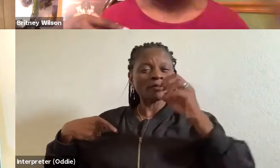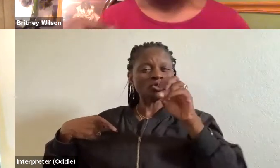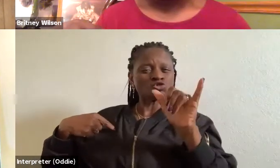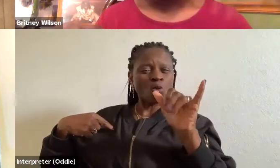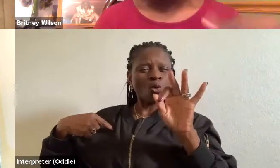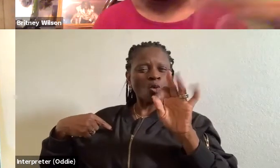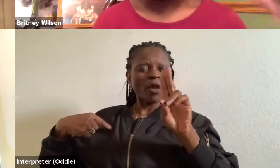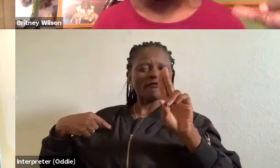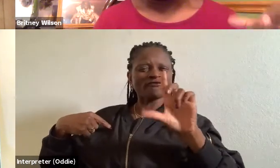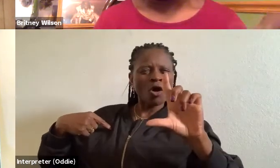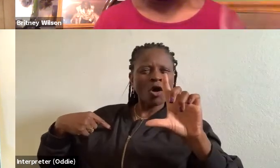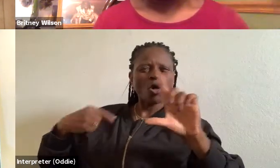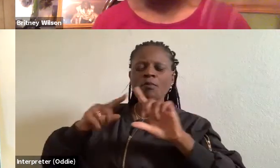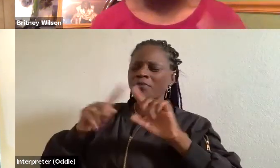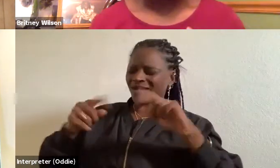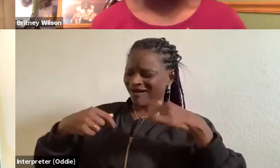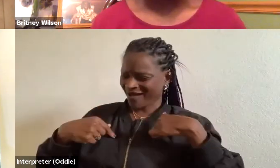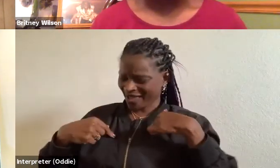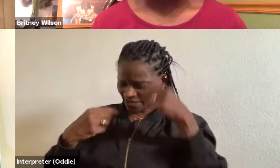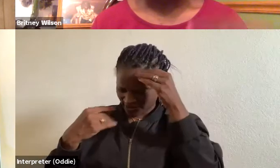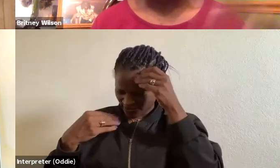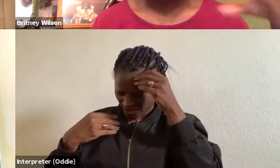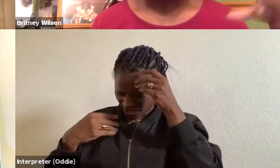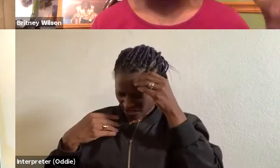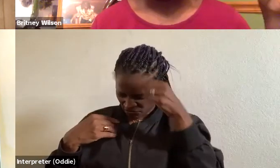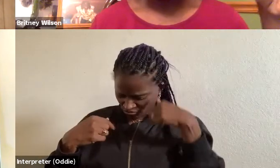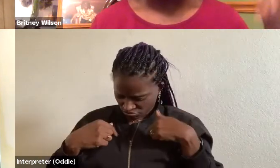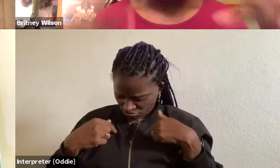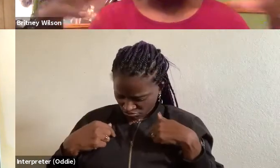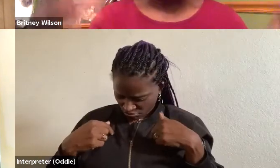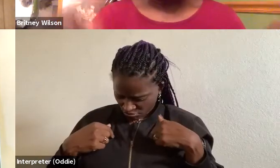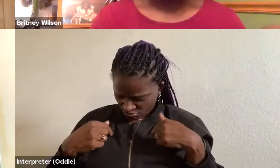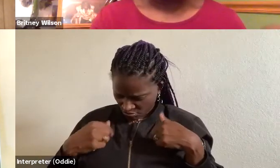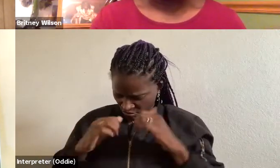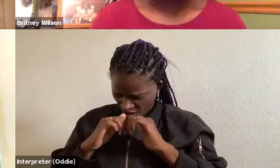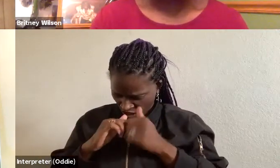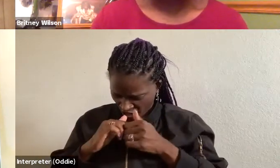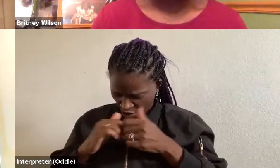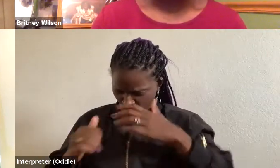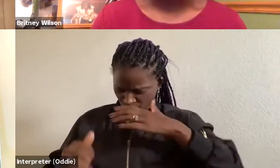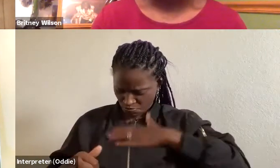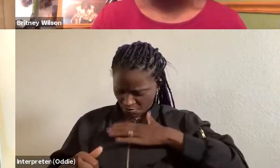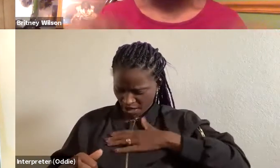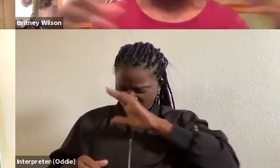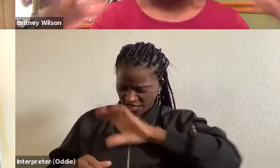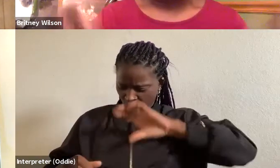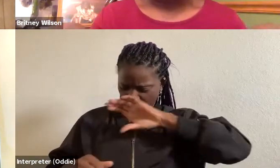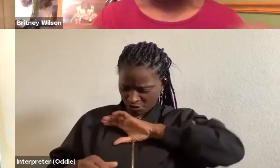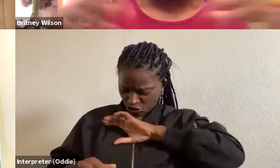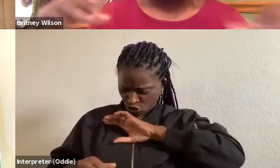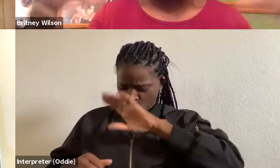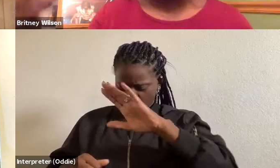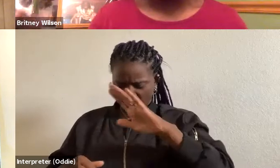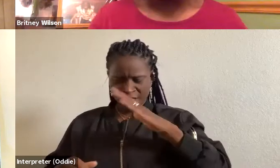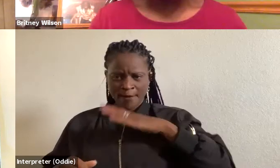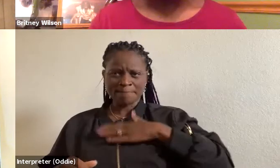the ways that I've begun to internalize some of the ways that I'm characterized sometimes and stereotyped